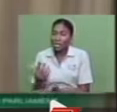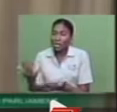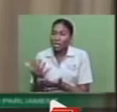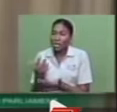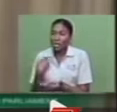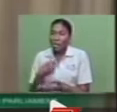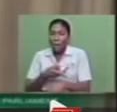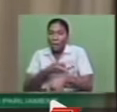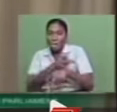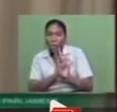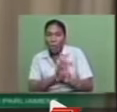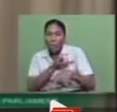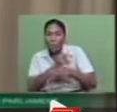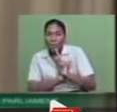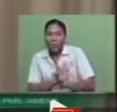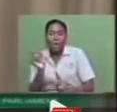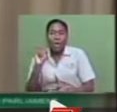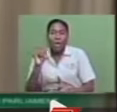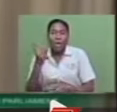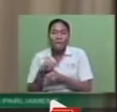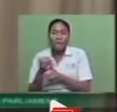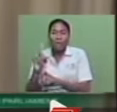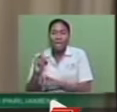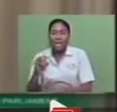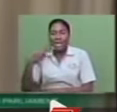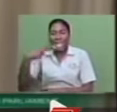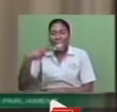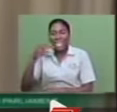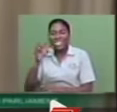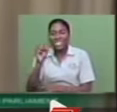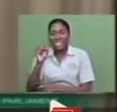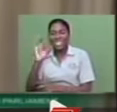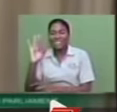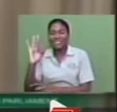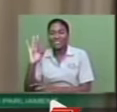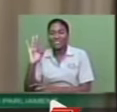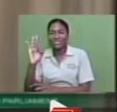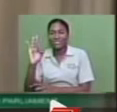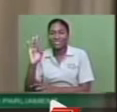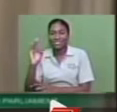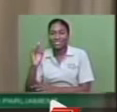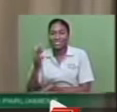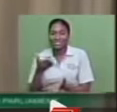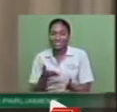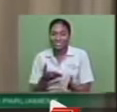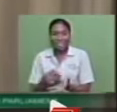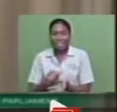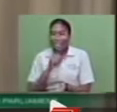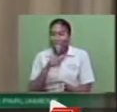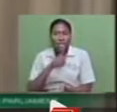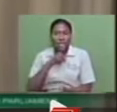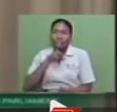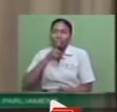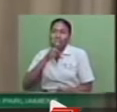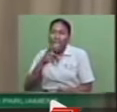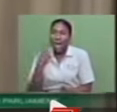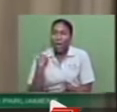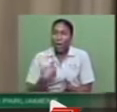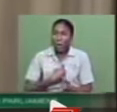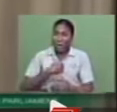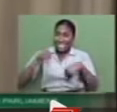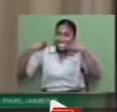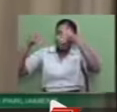drawdowns from the HSF to boost foreign reserves. So they're not real foreign reserves. It is a kind of sleight of